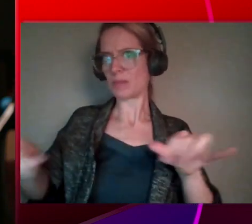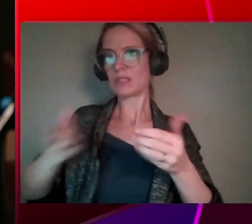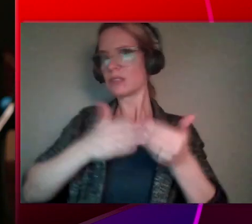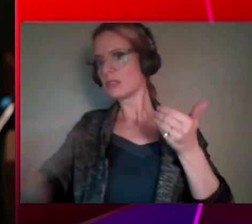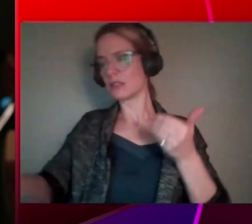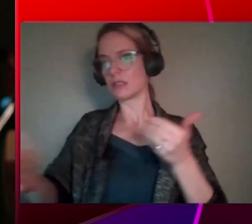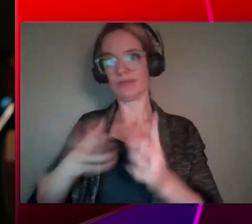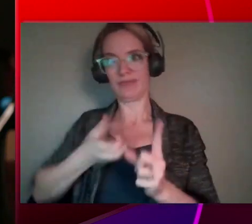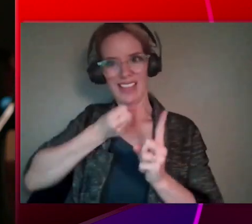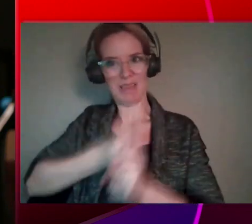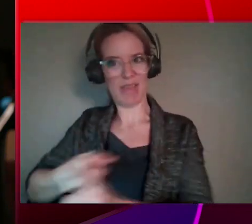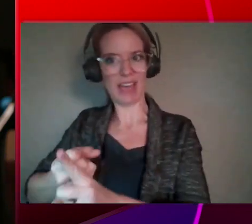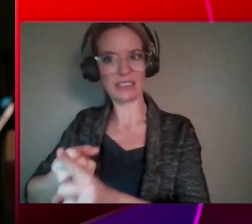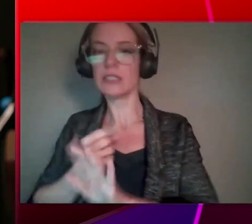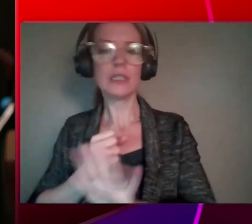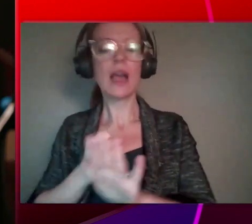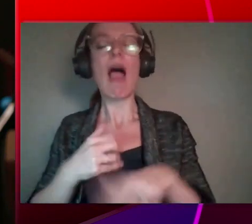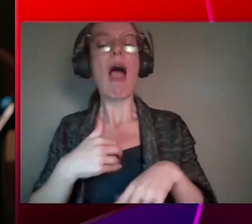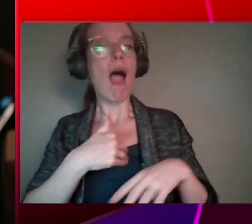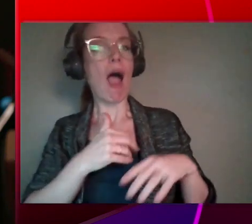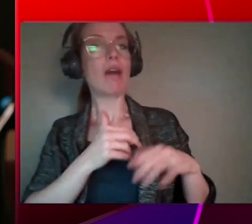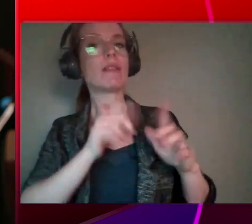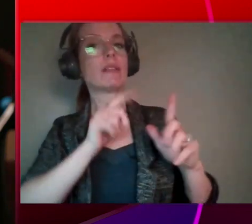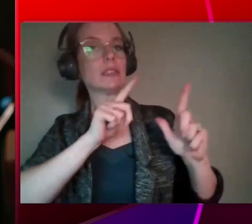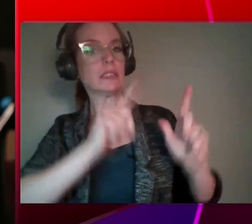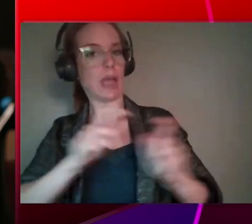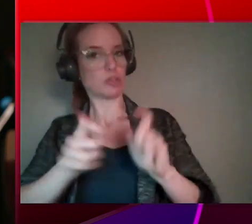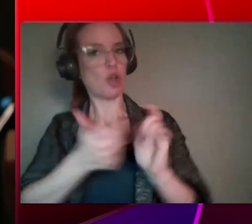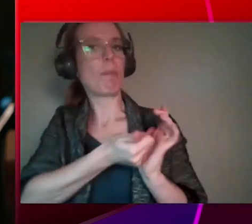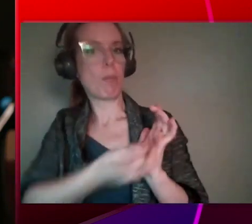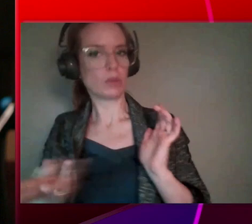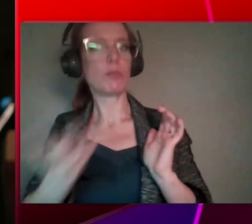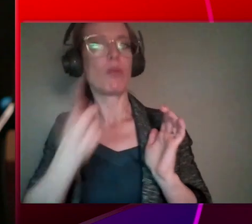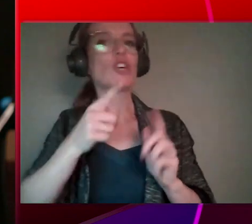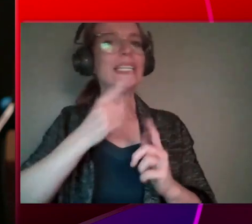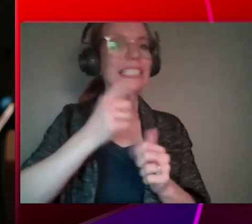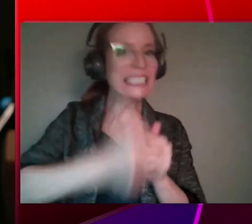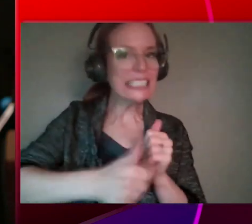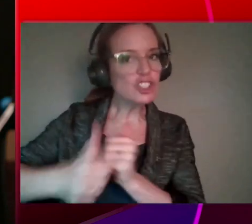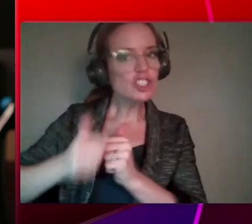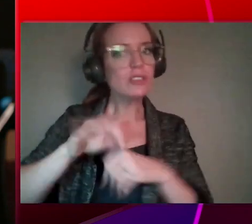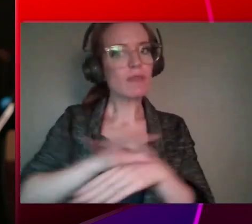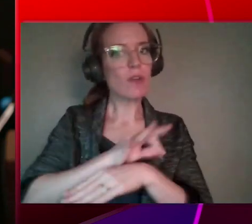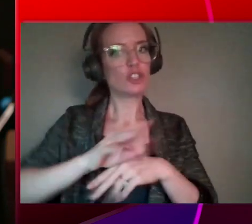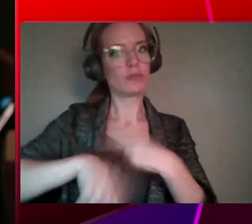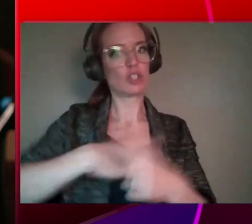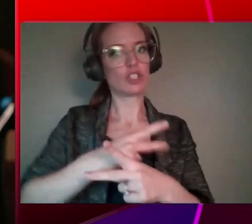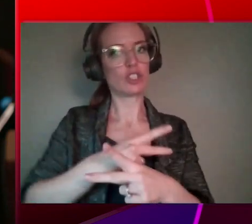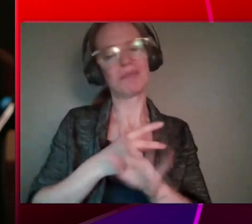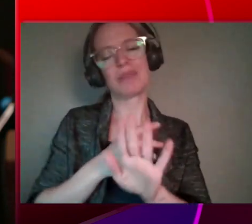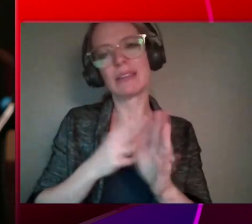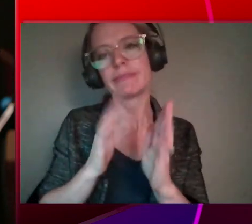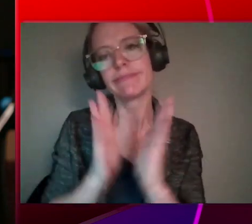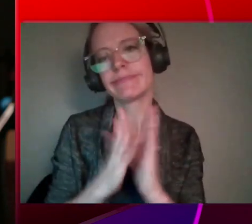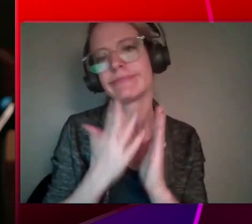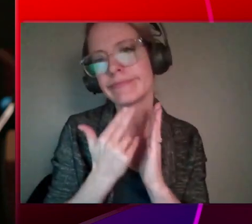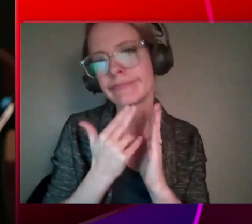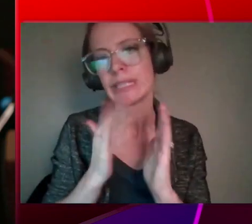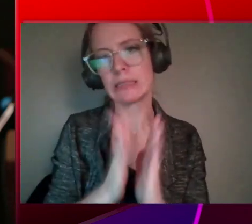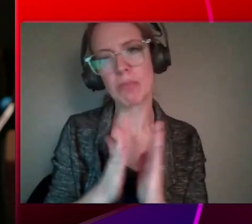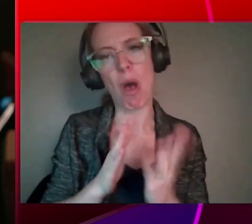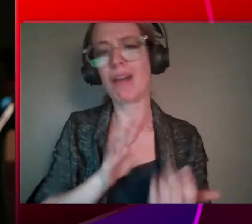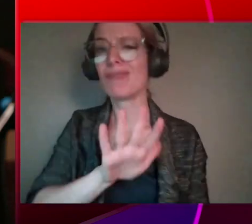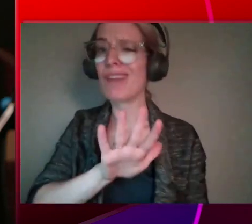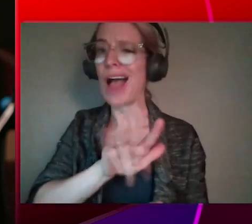multiple snapshots for each function version, but it is on single digit. So say 5 to 10